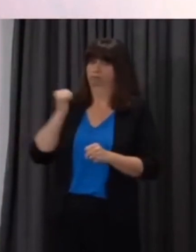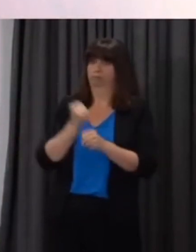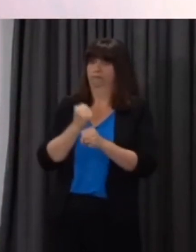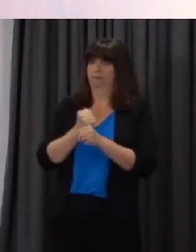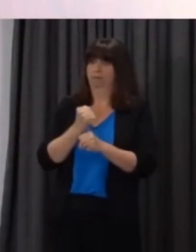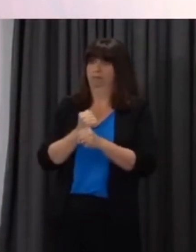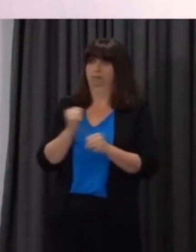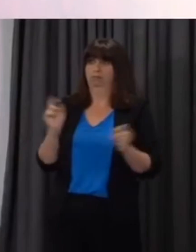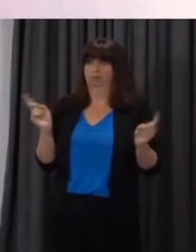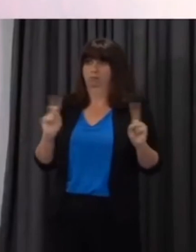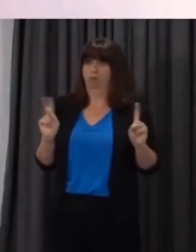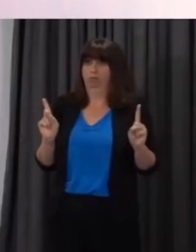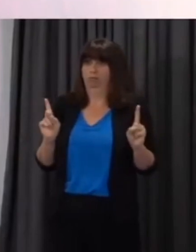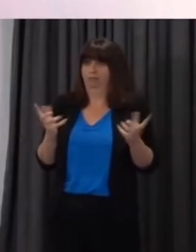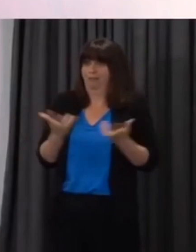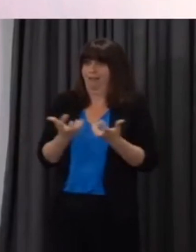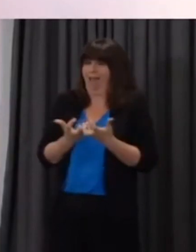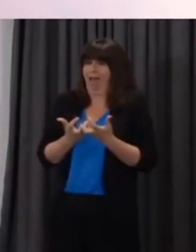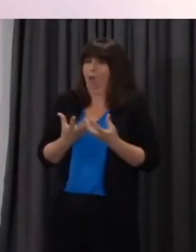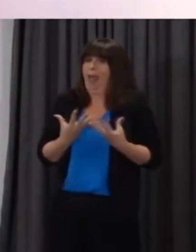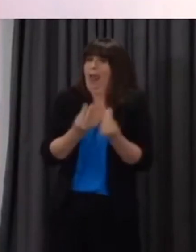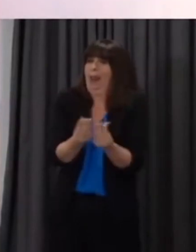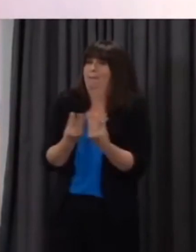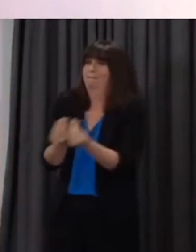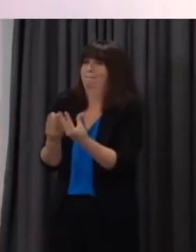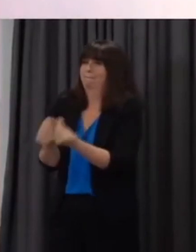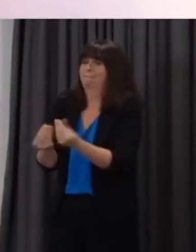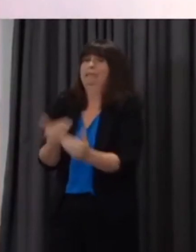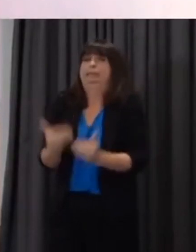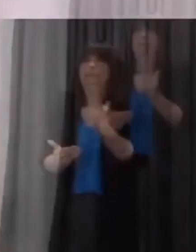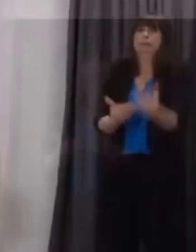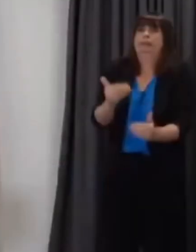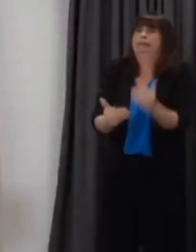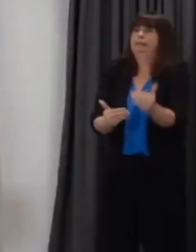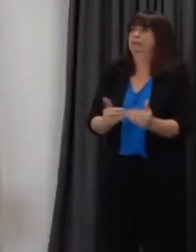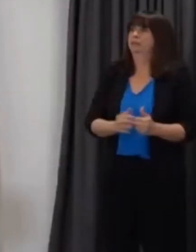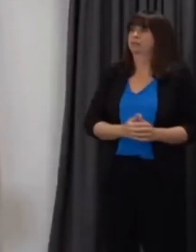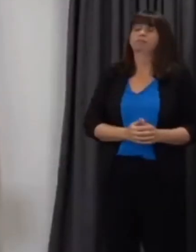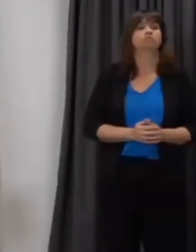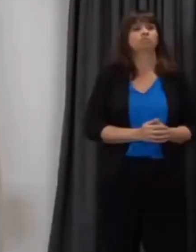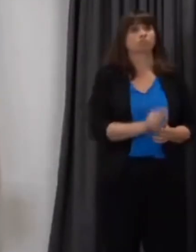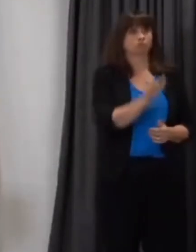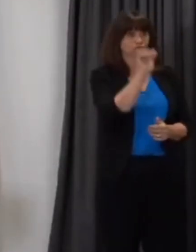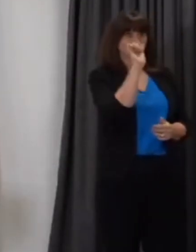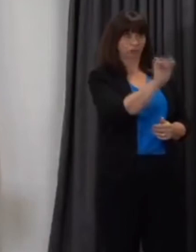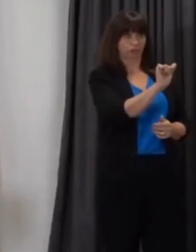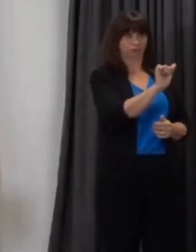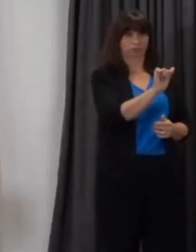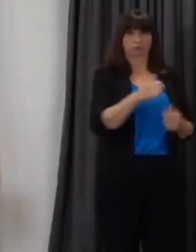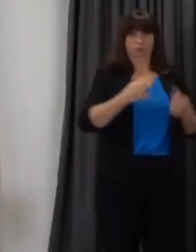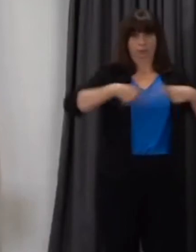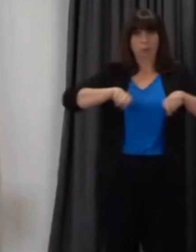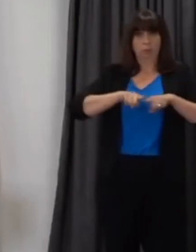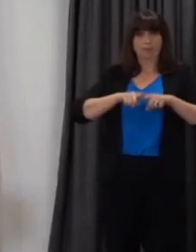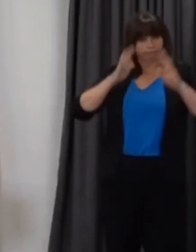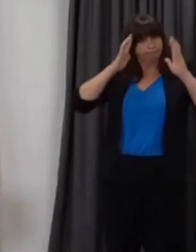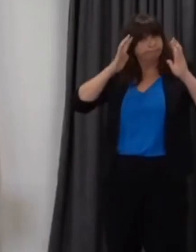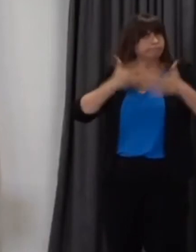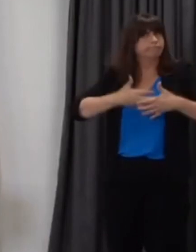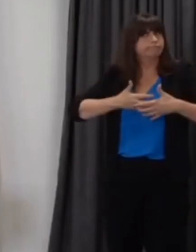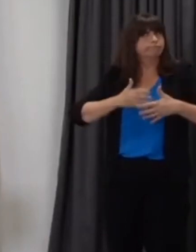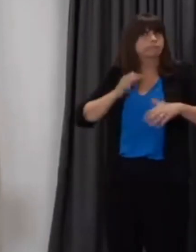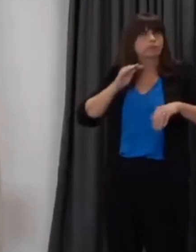is doing to try to cushion the blow and help them through well you're right to say that we are concerned about the potential